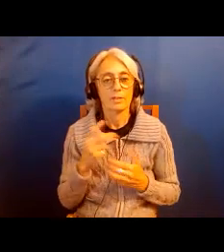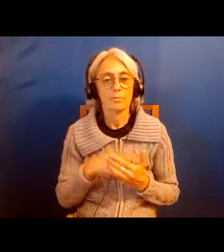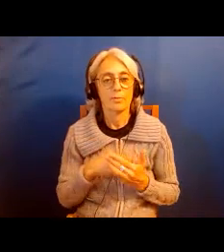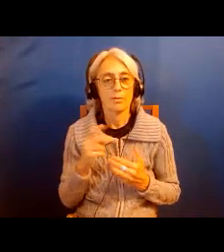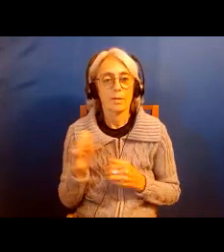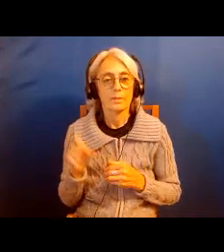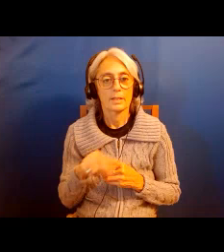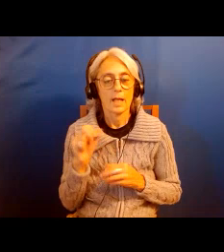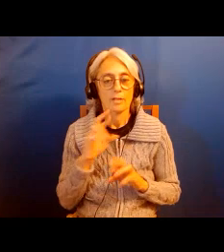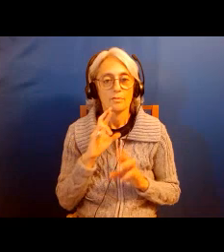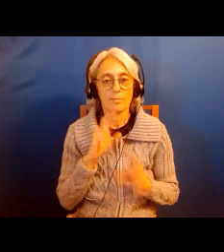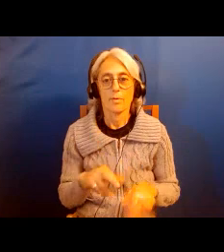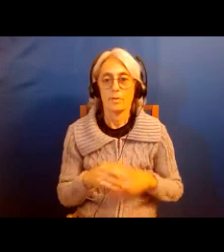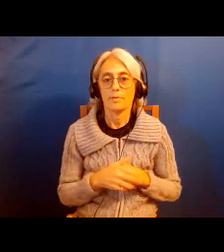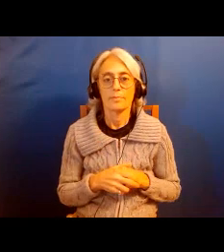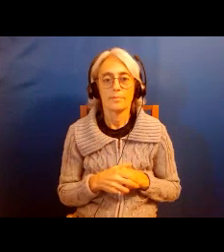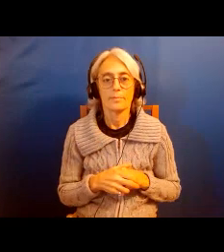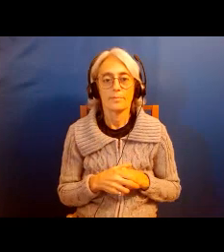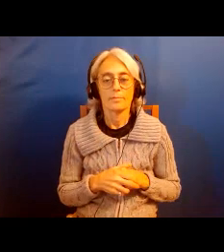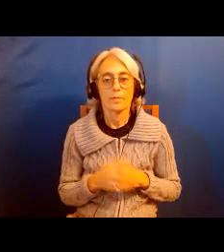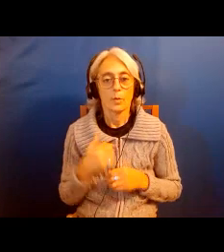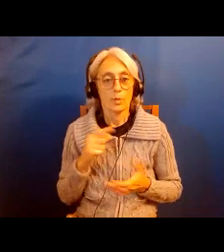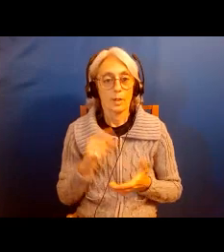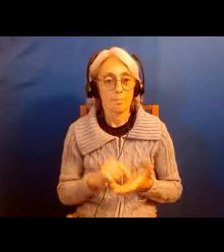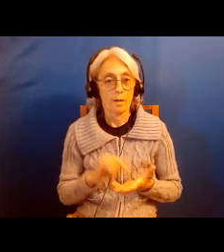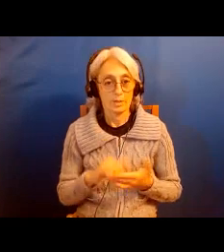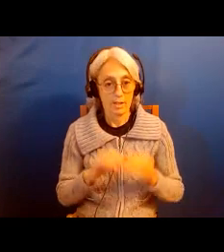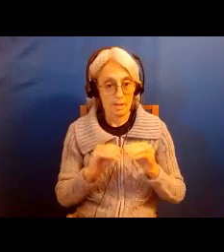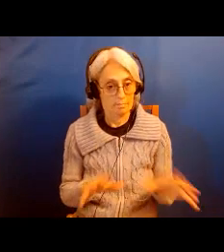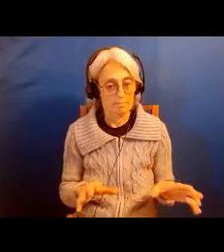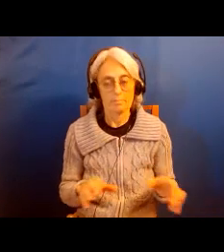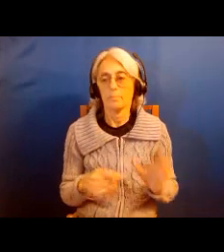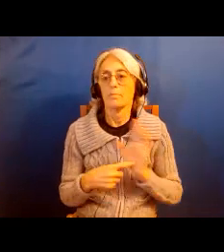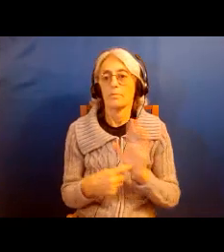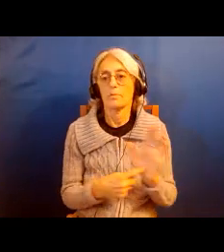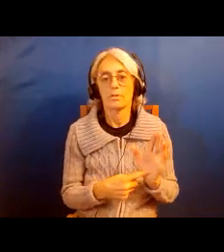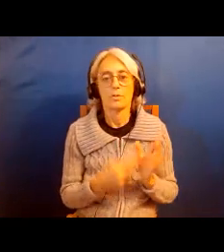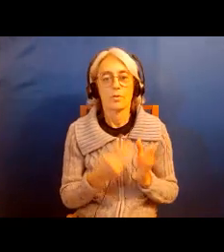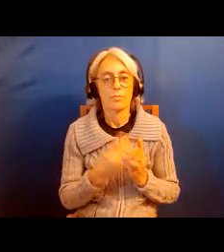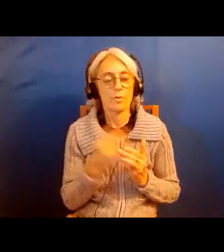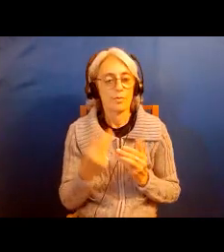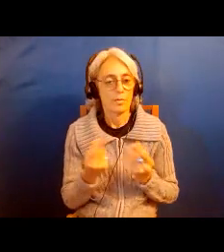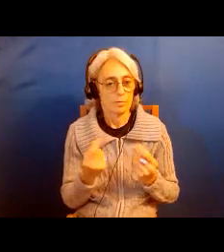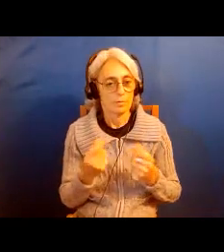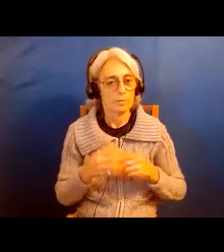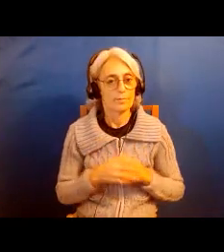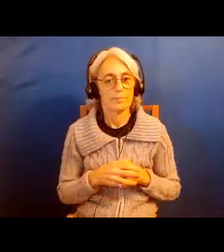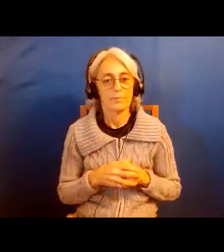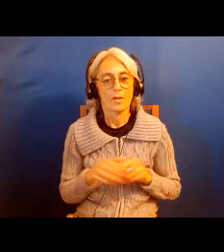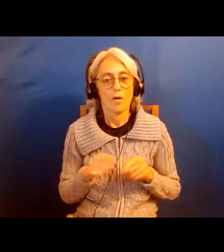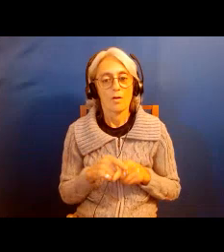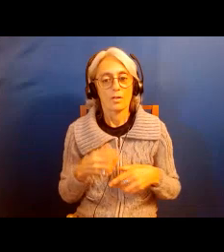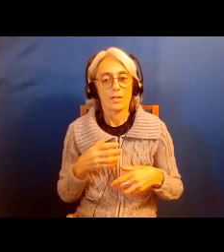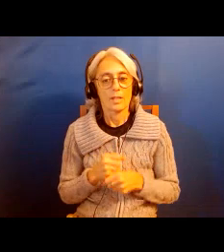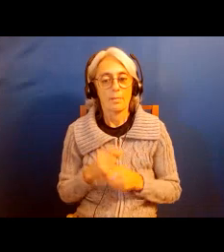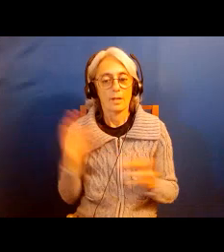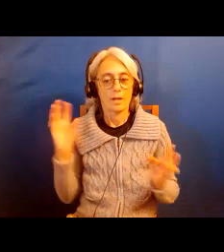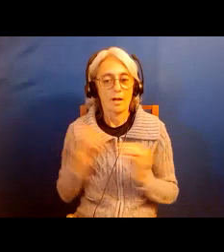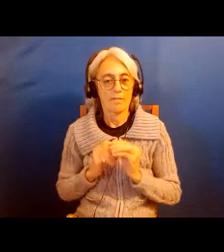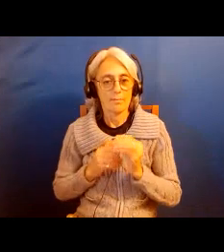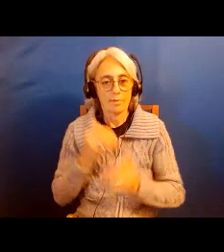The Commission publishes the status report to provide program transparency and a summary of progress for projects spanning 7